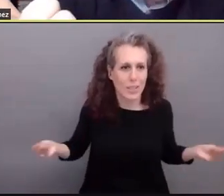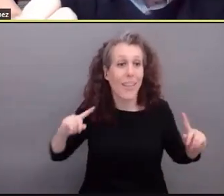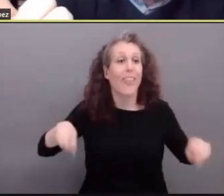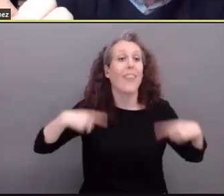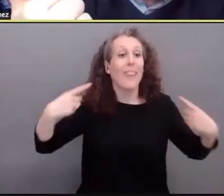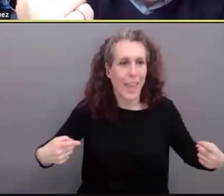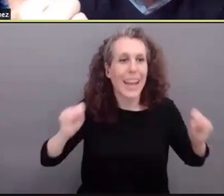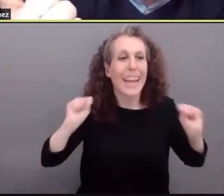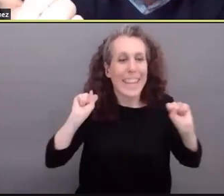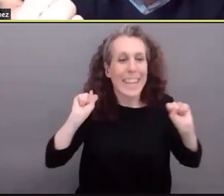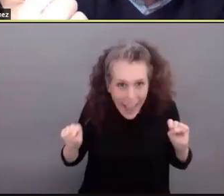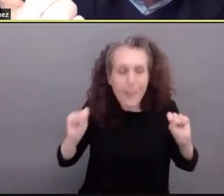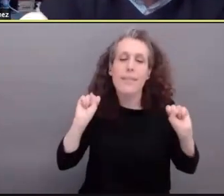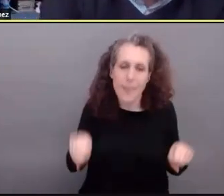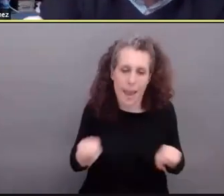national